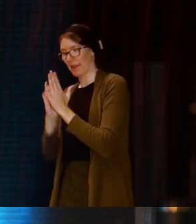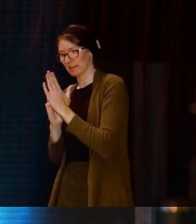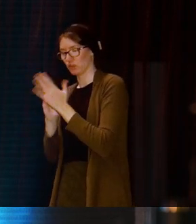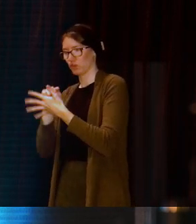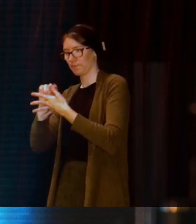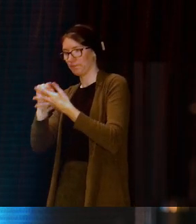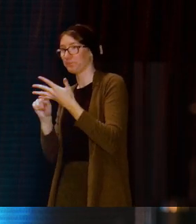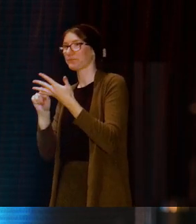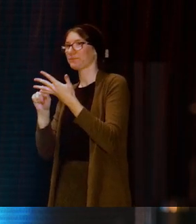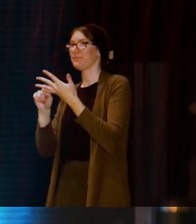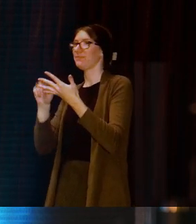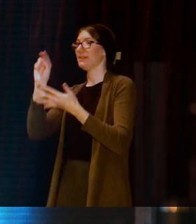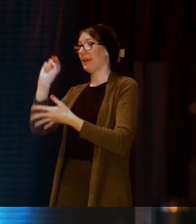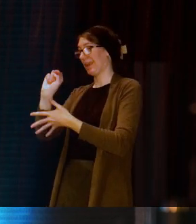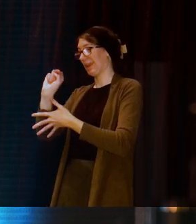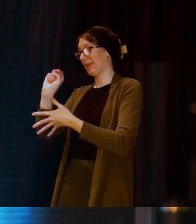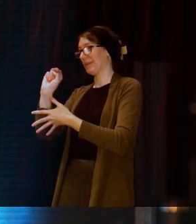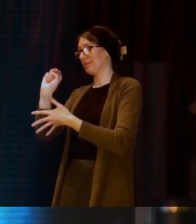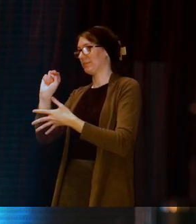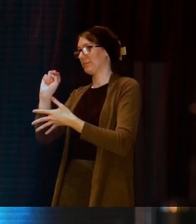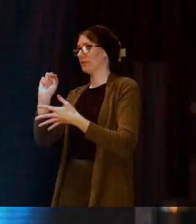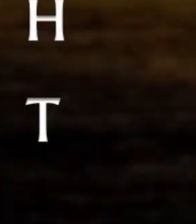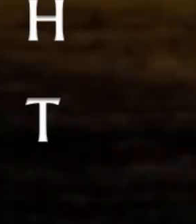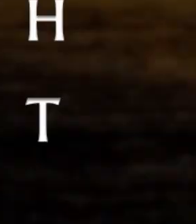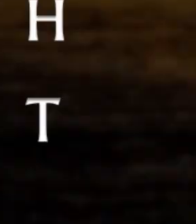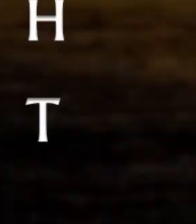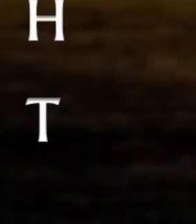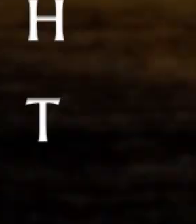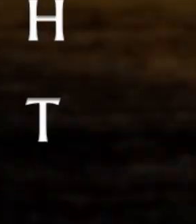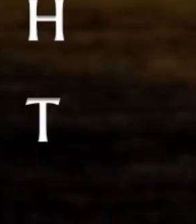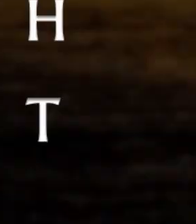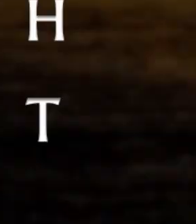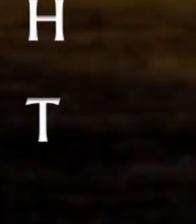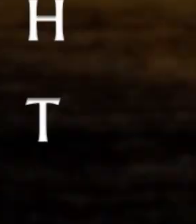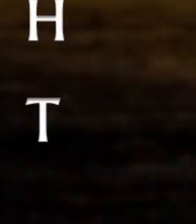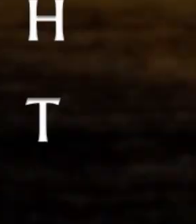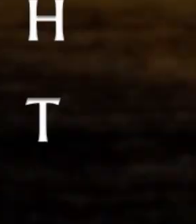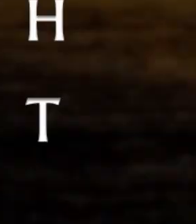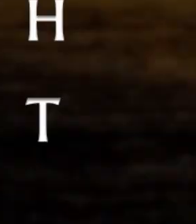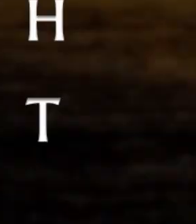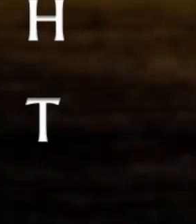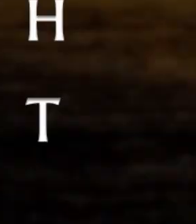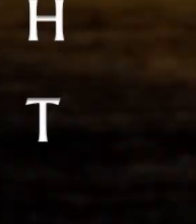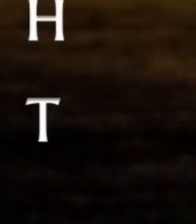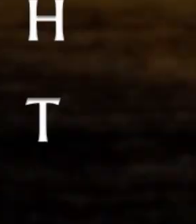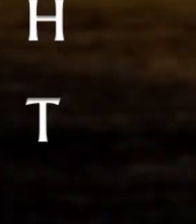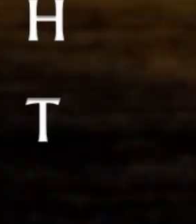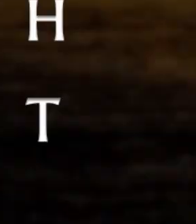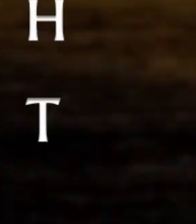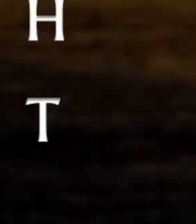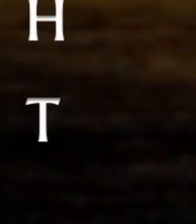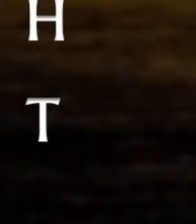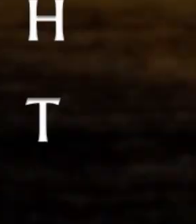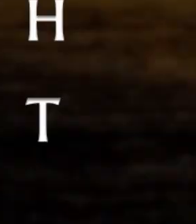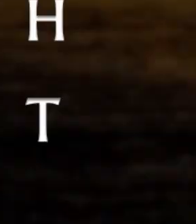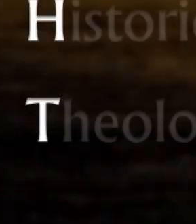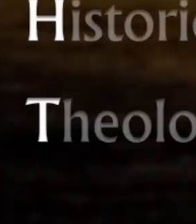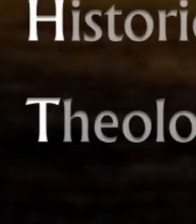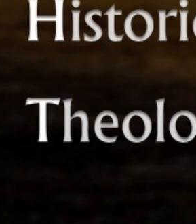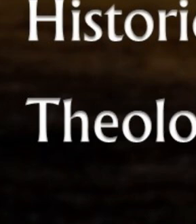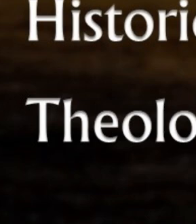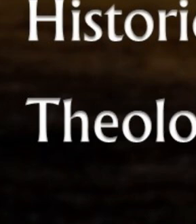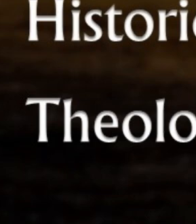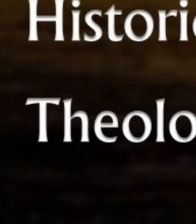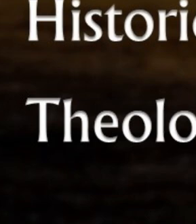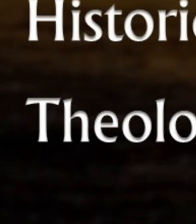And I'll use the acronym in lowercase L, GHT. But it looks like night, so it's easy to remember, right? And these words stand for